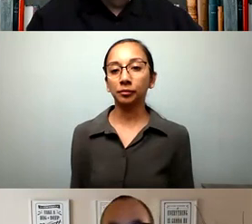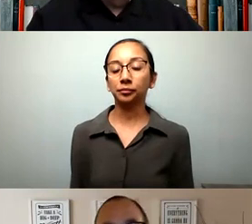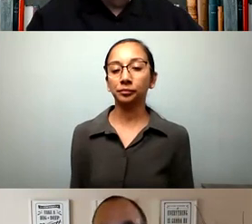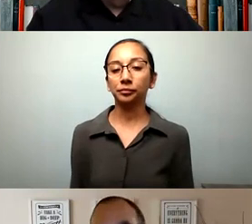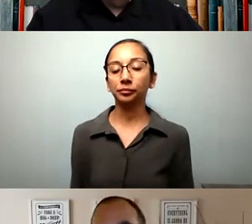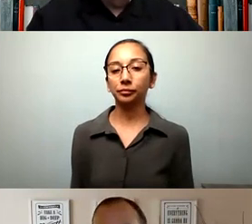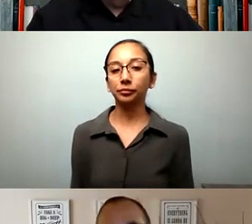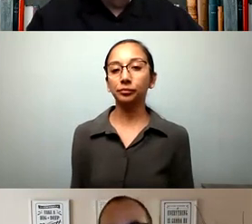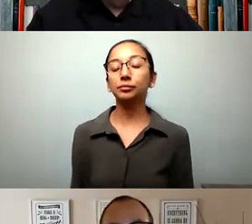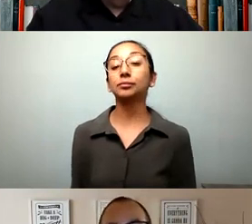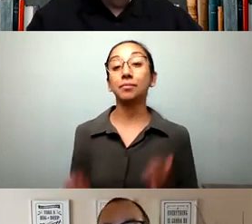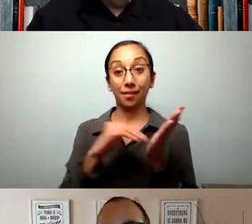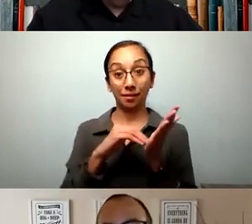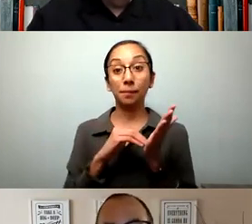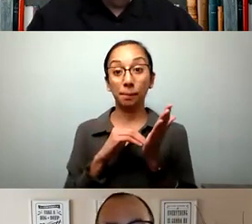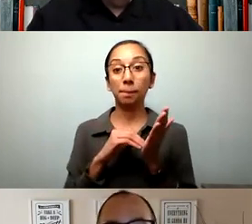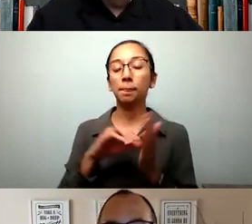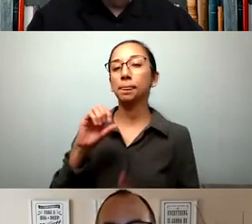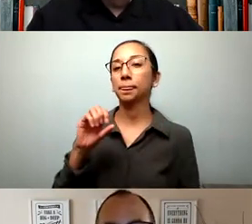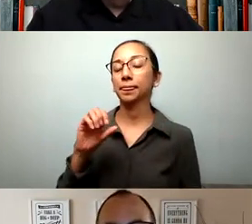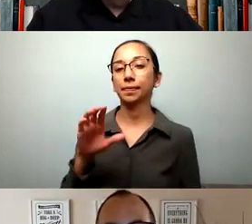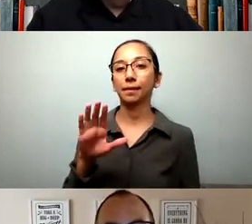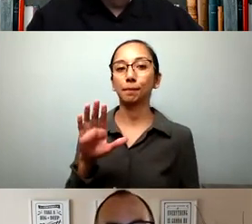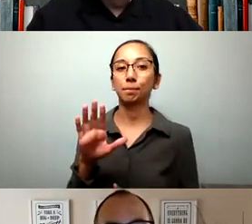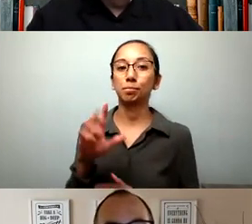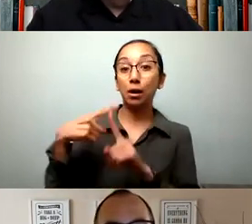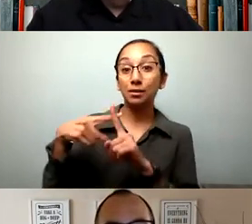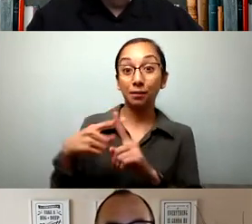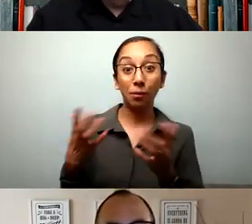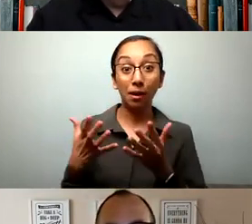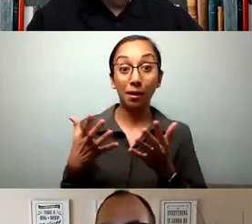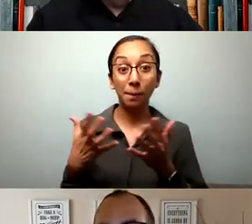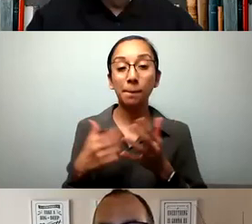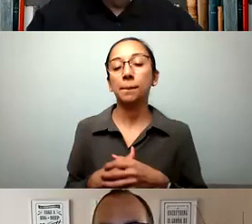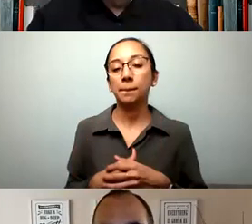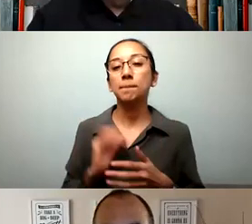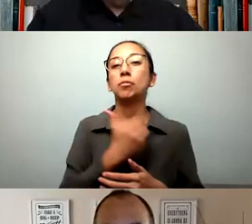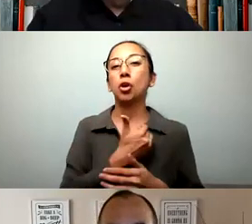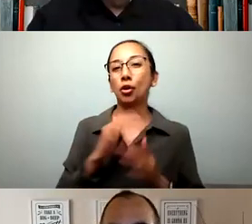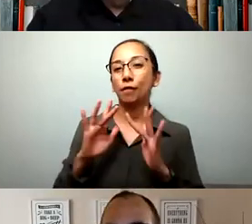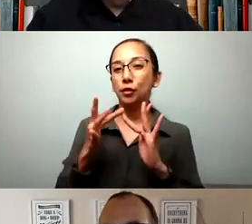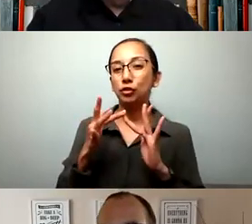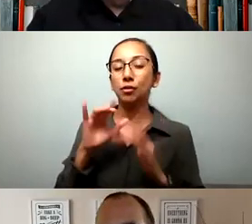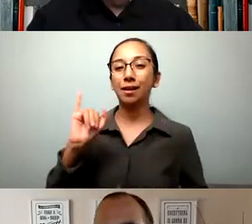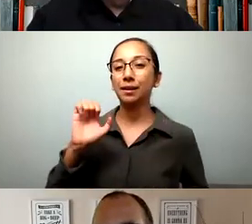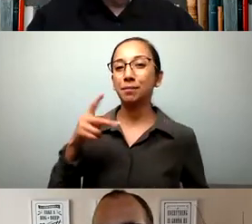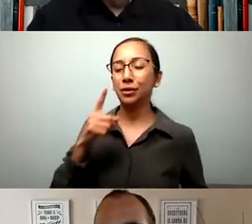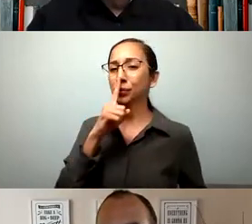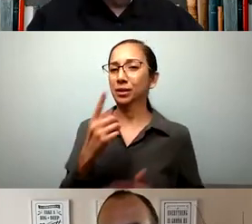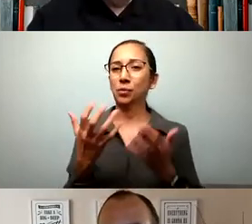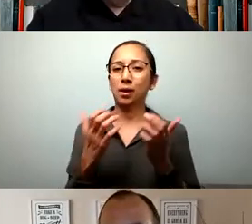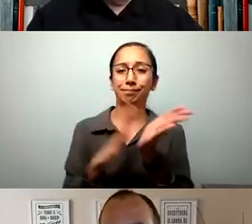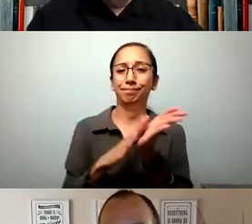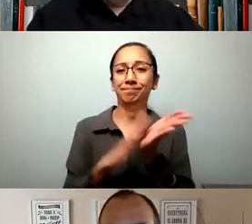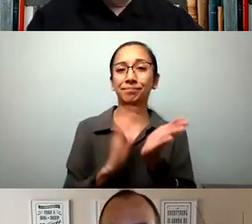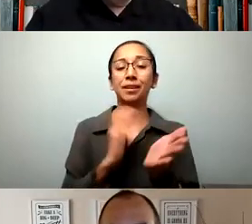So just again, the silver lining to everything with this is our virtual IEPs. I really want to commend our